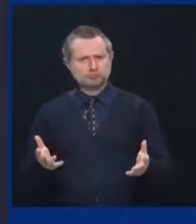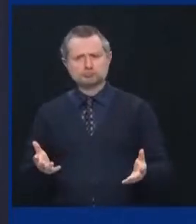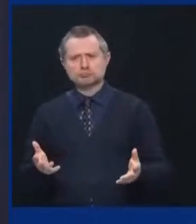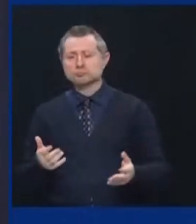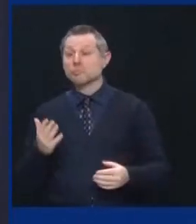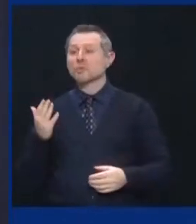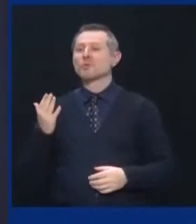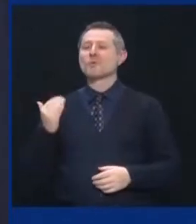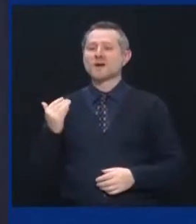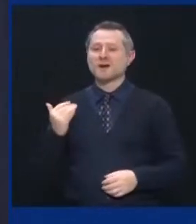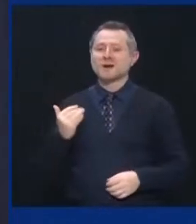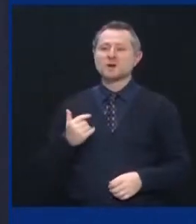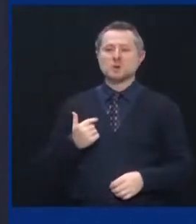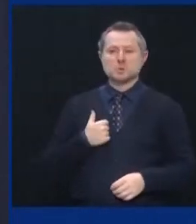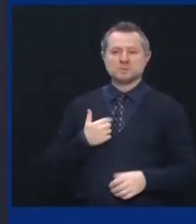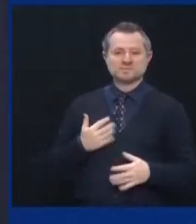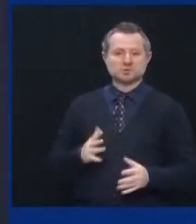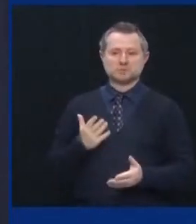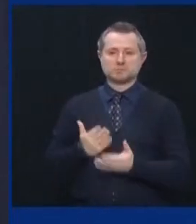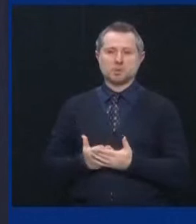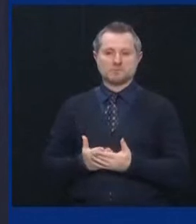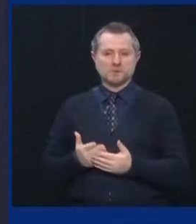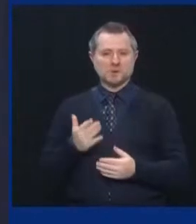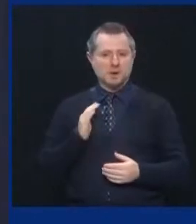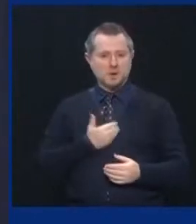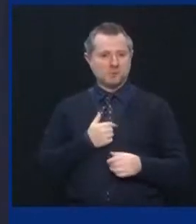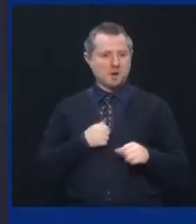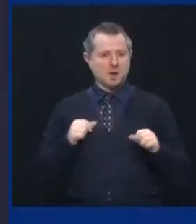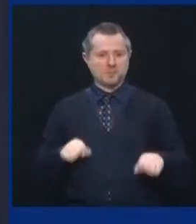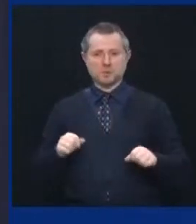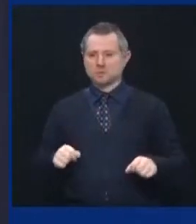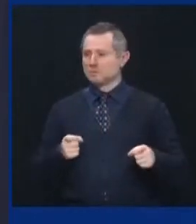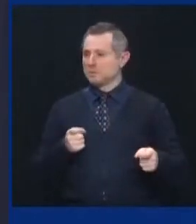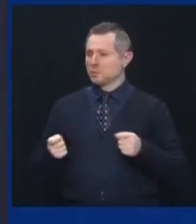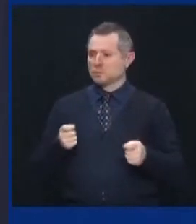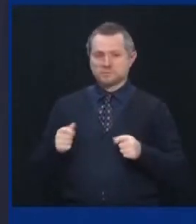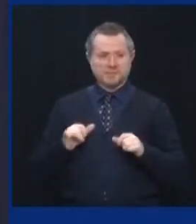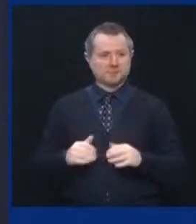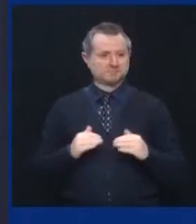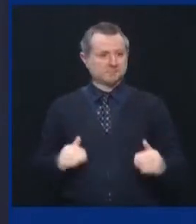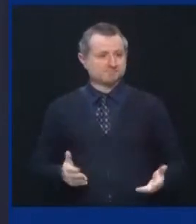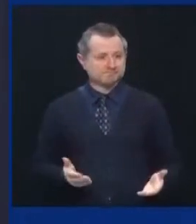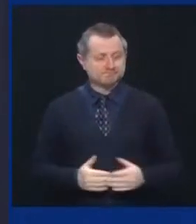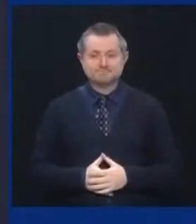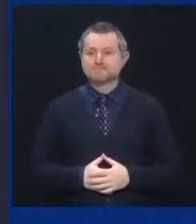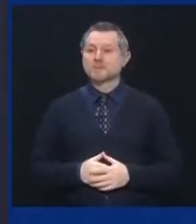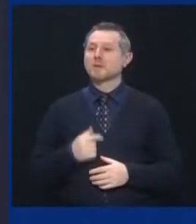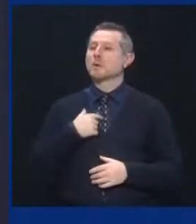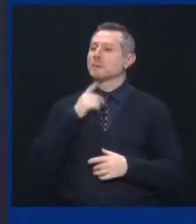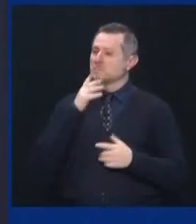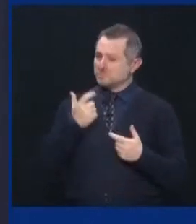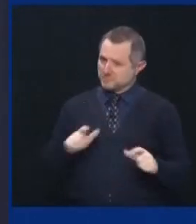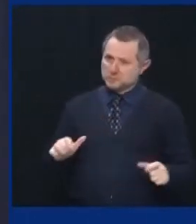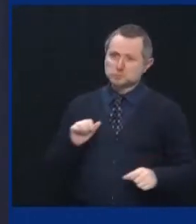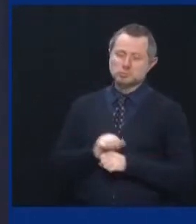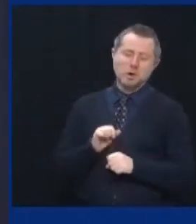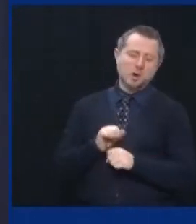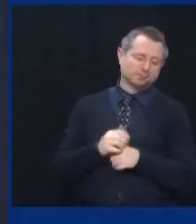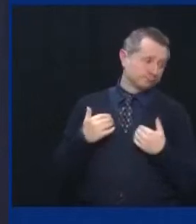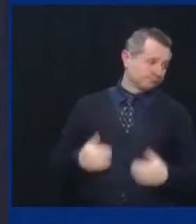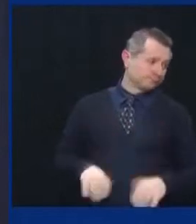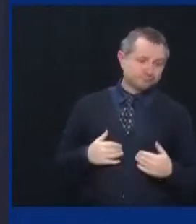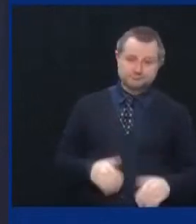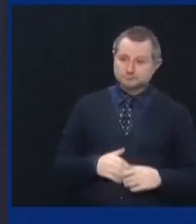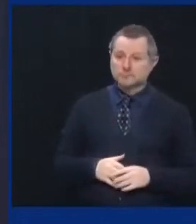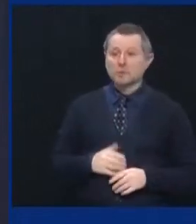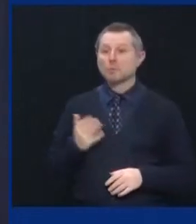we've proven our ability to manage before. But it's a massive undertaking because you also have part of the public that doesn't